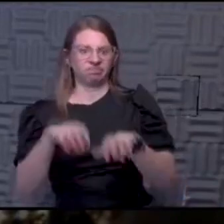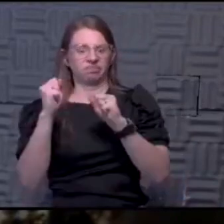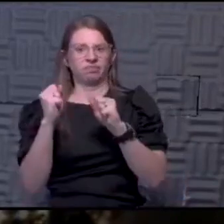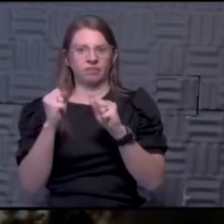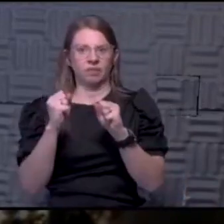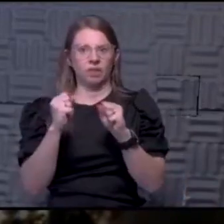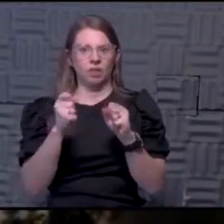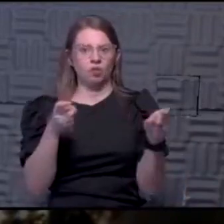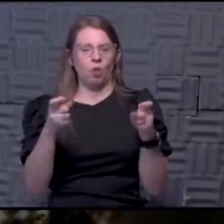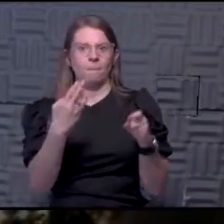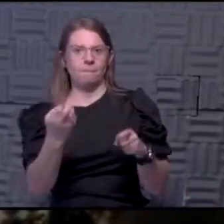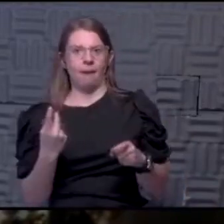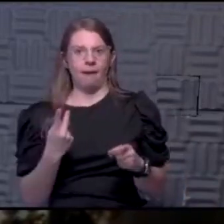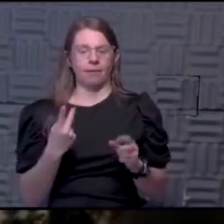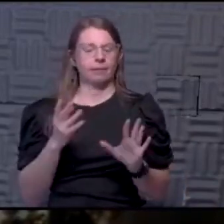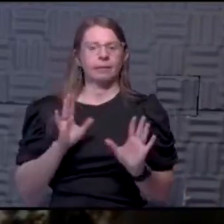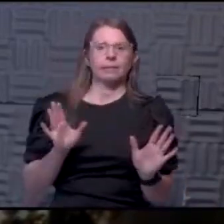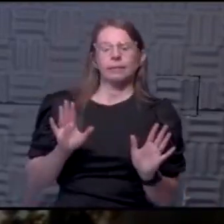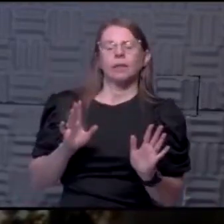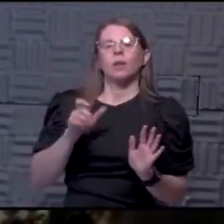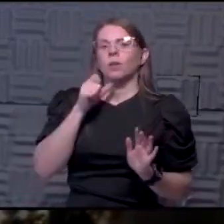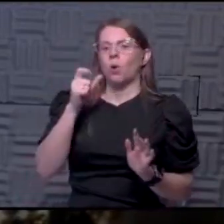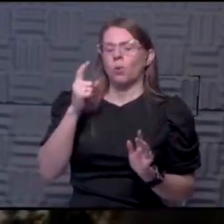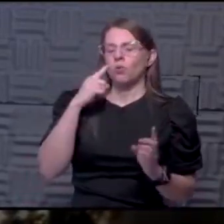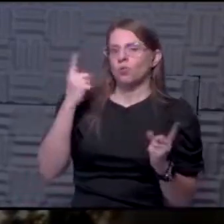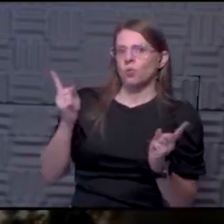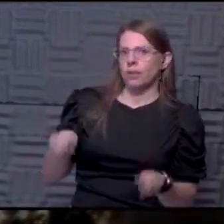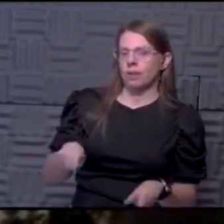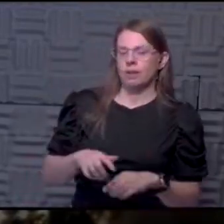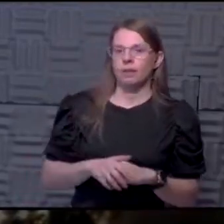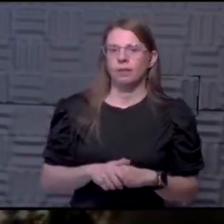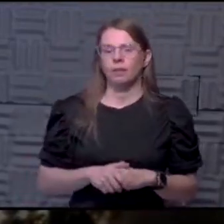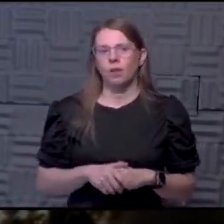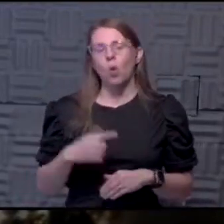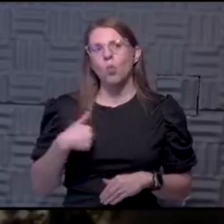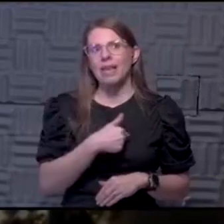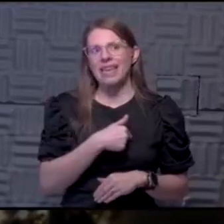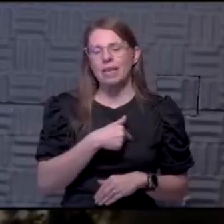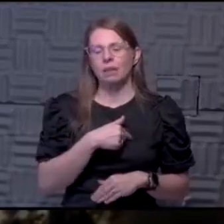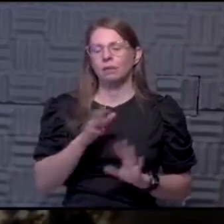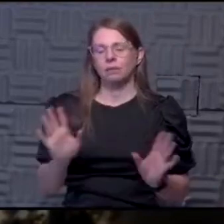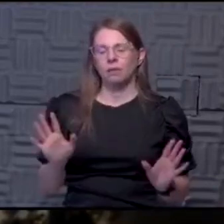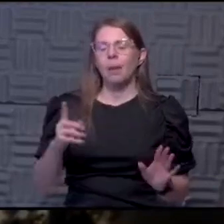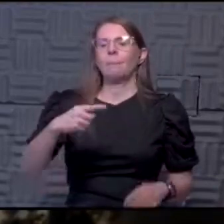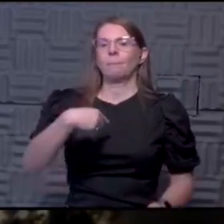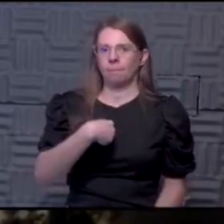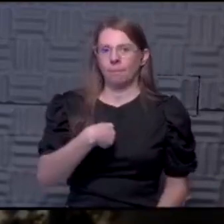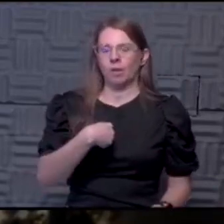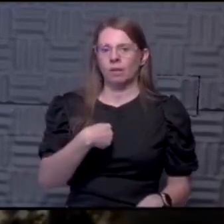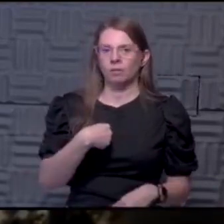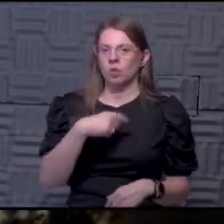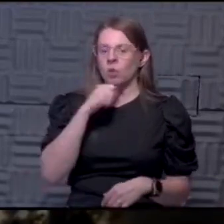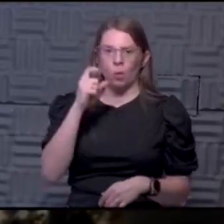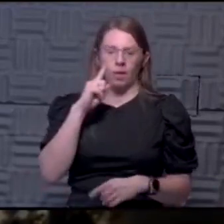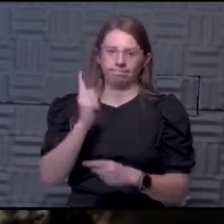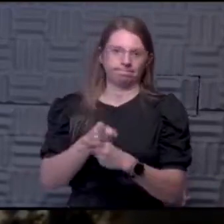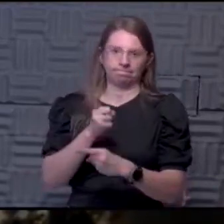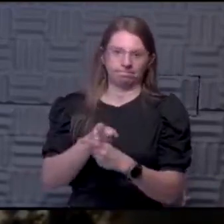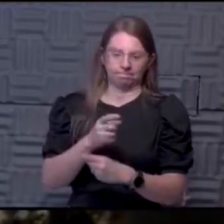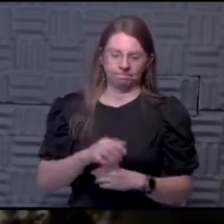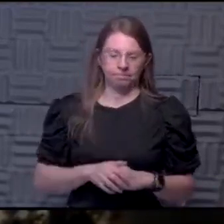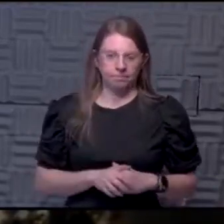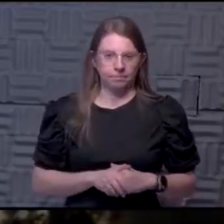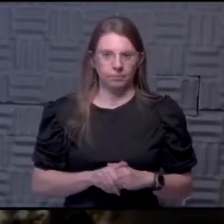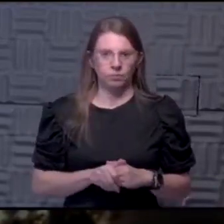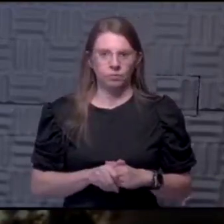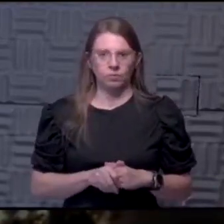quite honestly. We think it's ill-advised. We think that, well, I shouldn't say we, I think it's ill-advised. It shouldn't